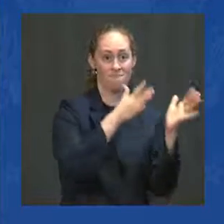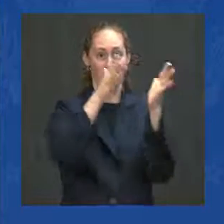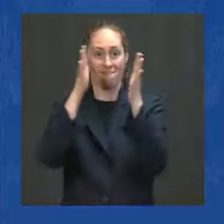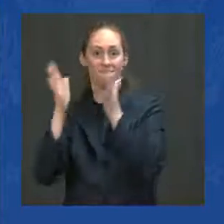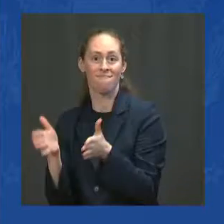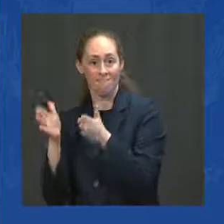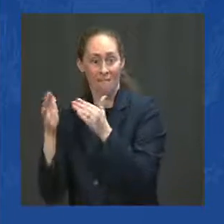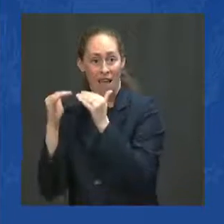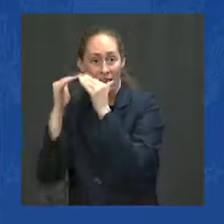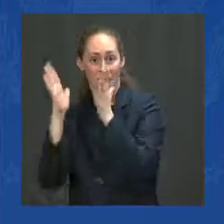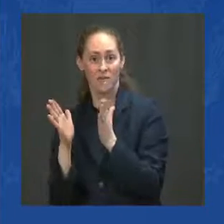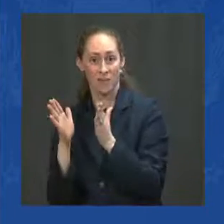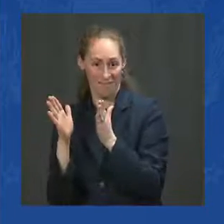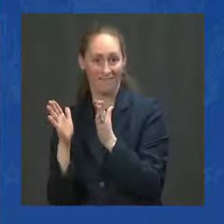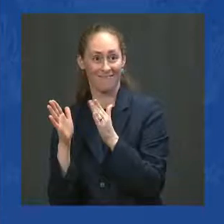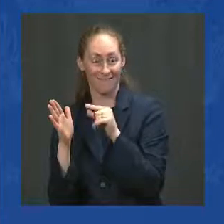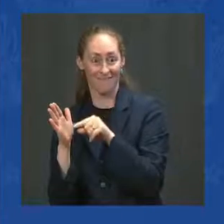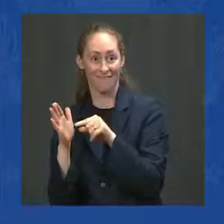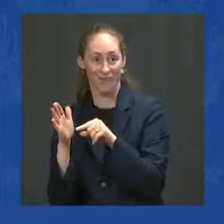By anyone.